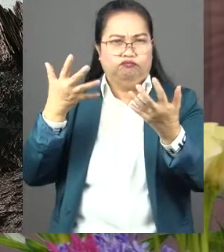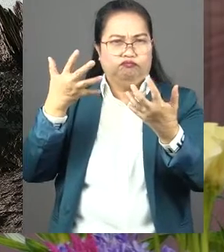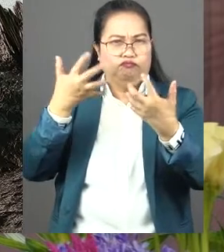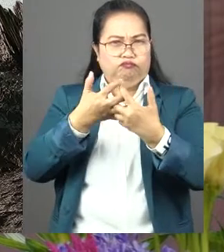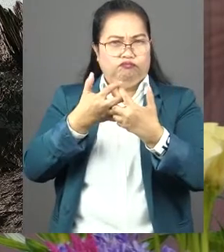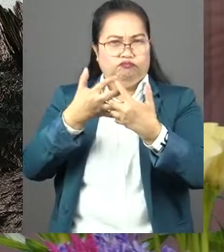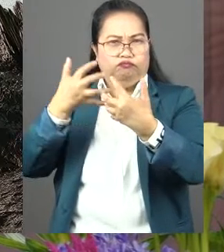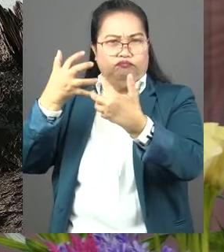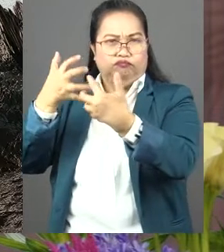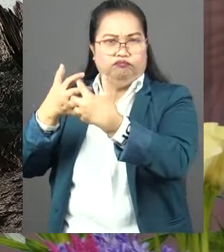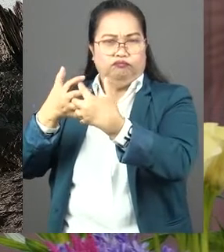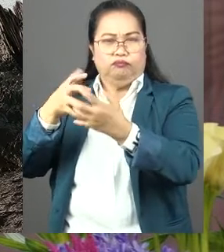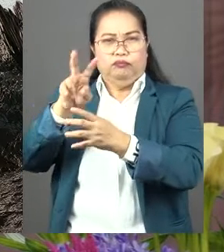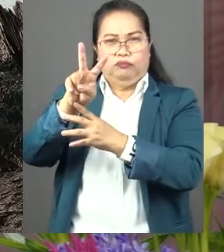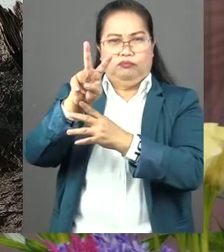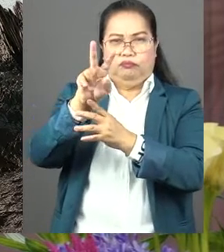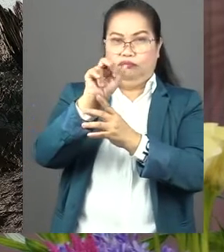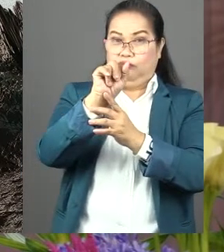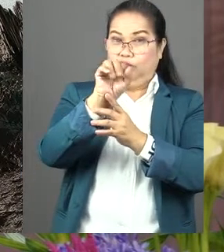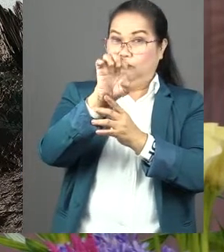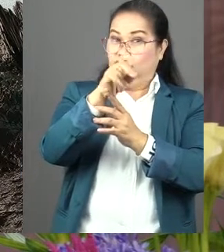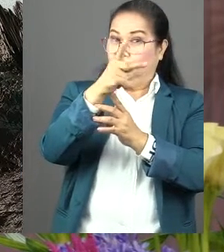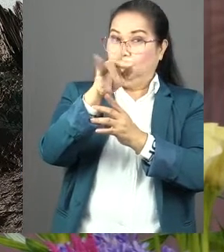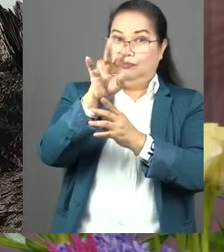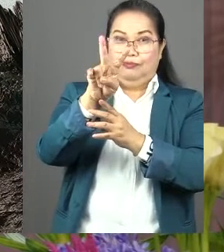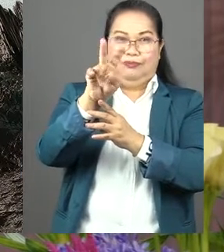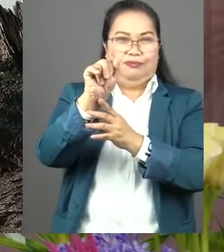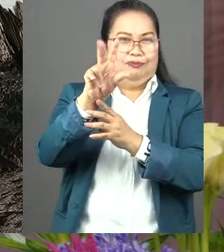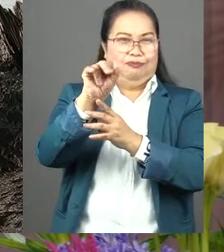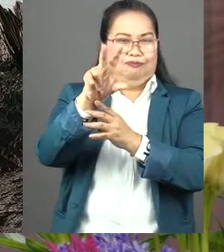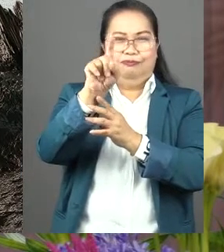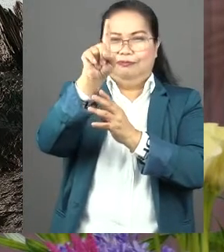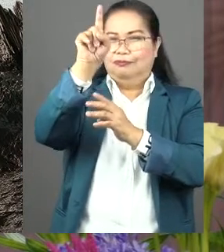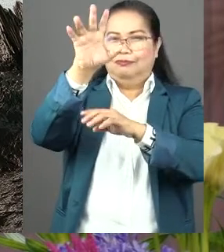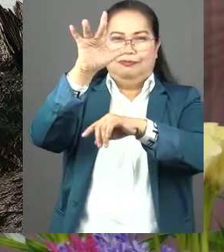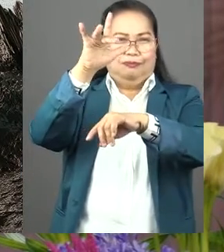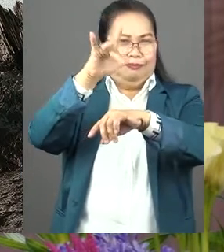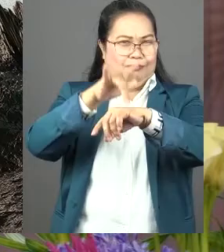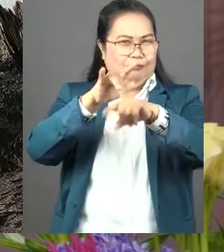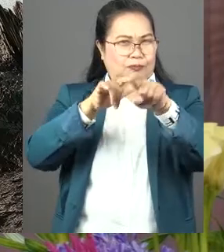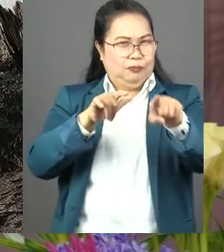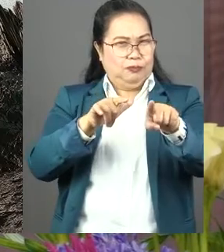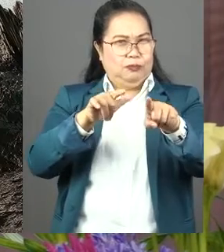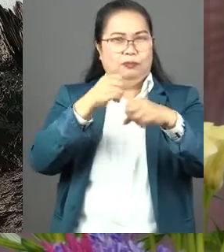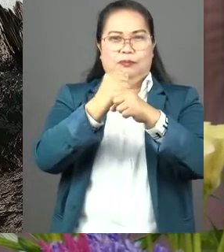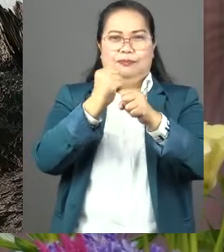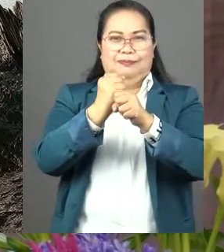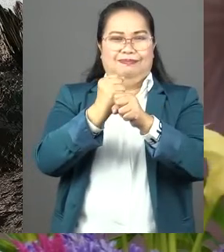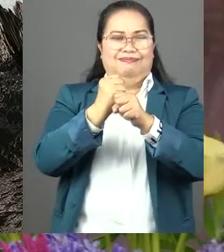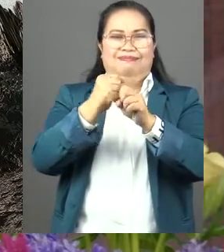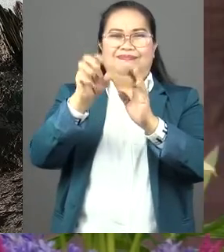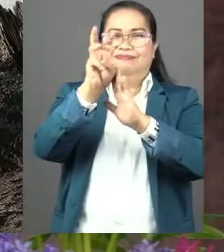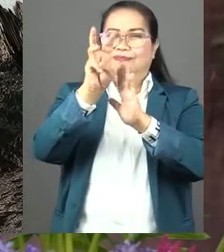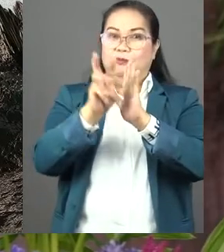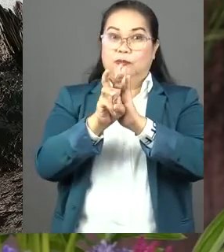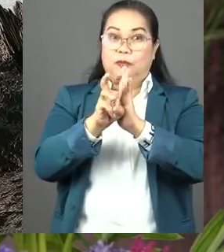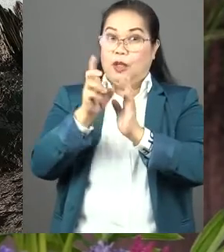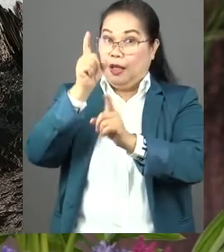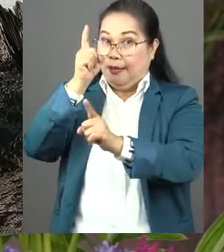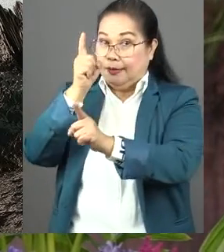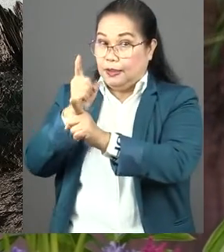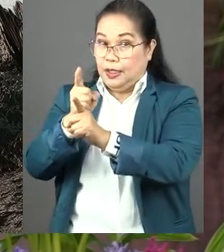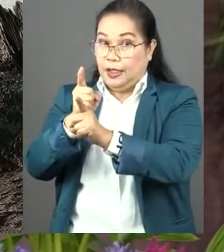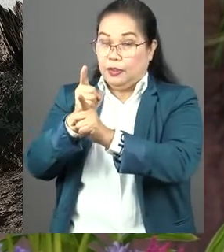Philippians 2:13, it is God who works in you, both to will, to make us will what is right, and